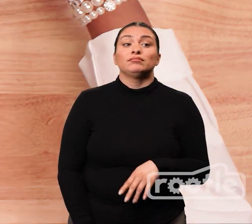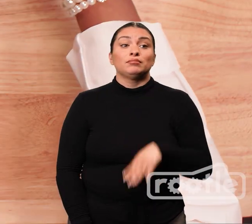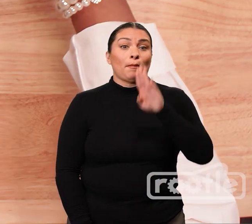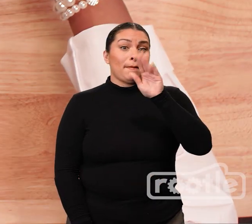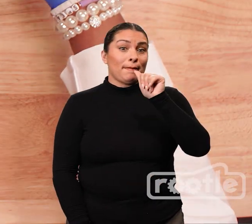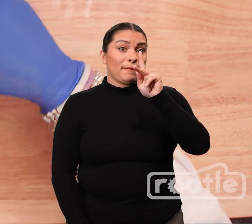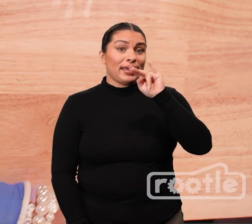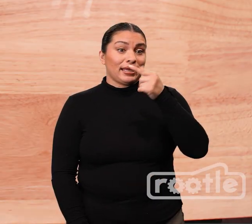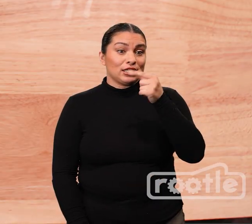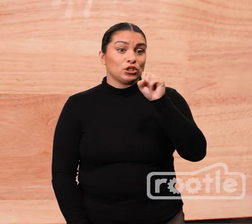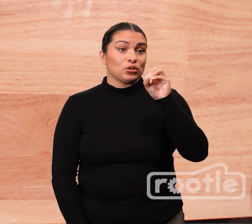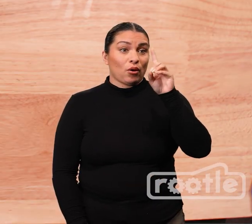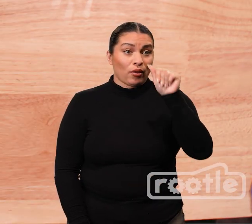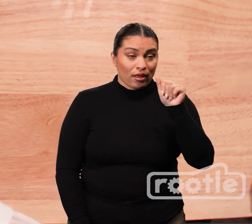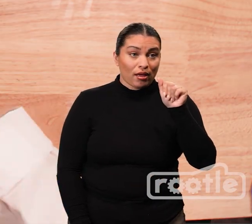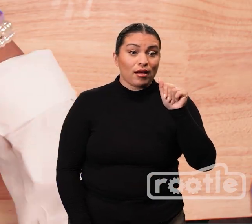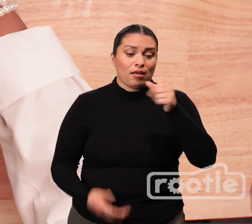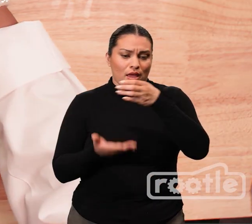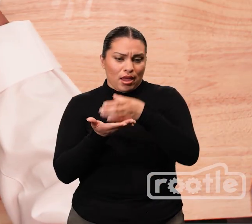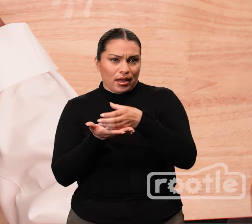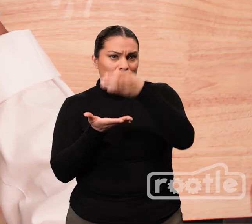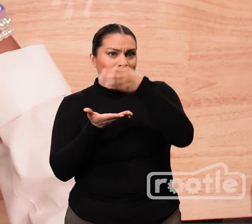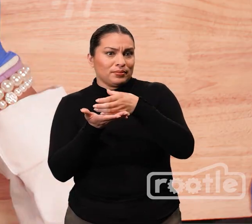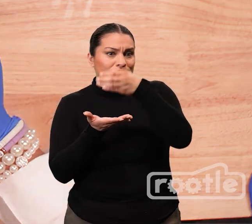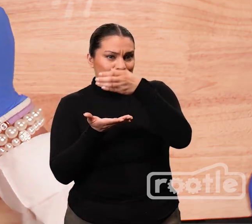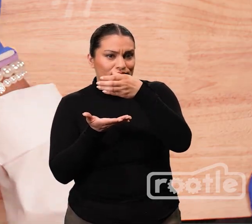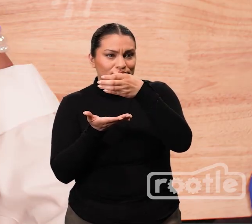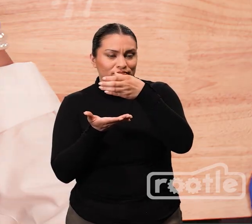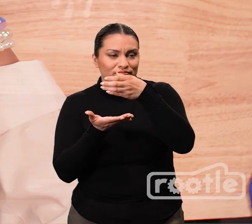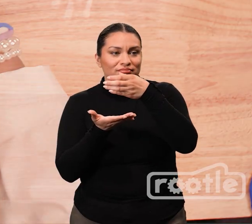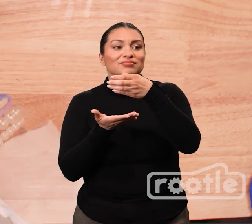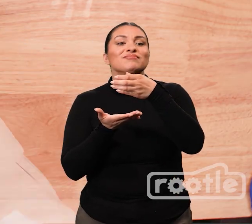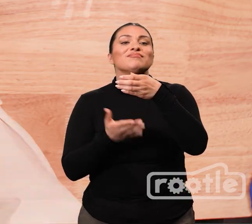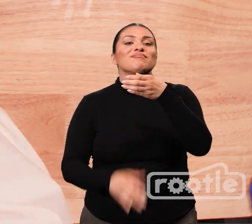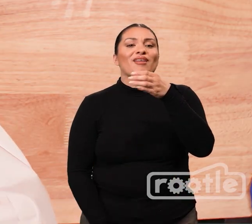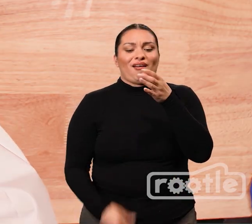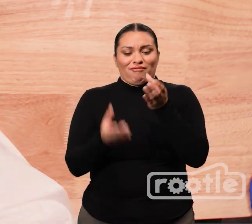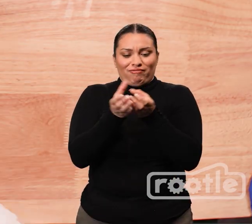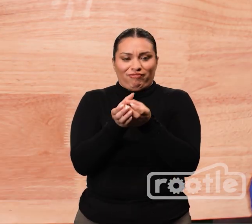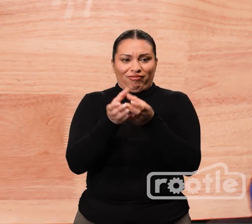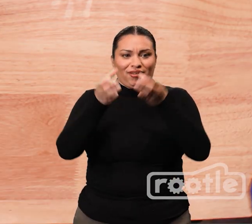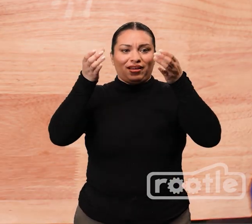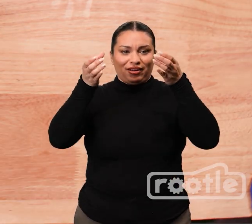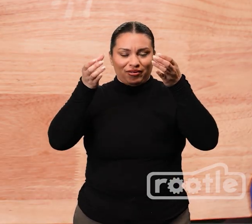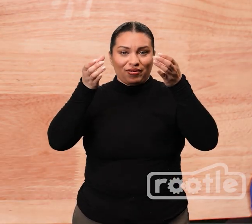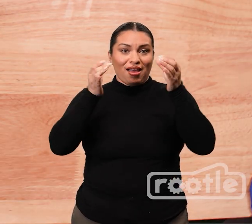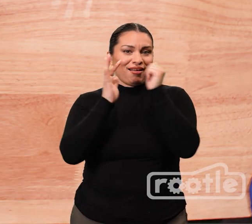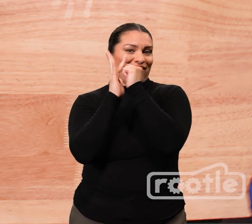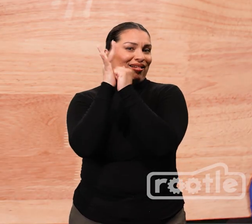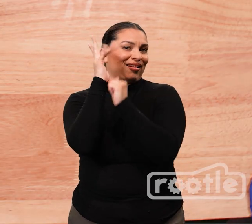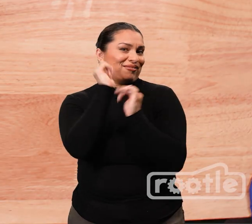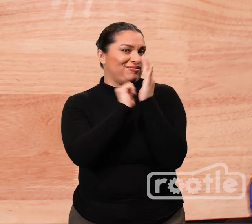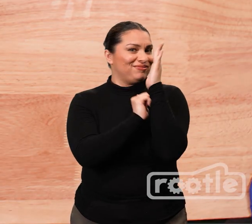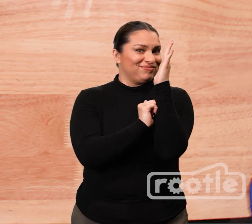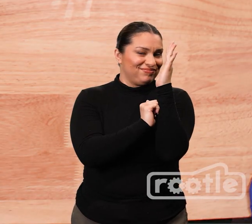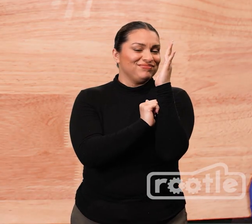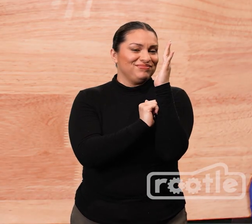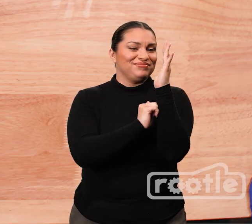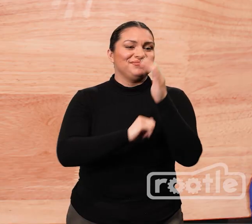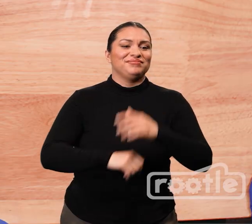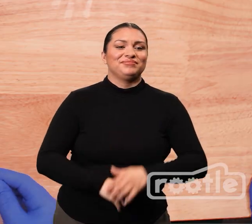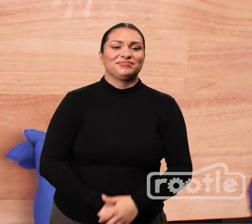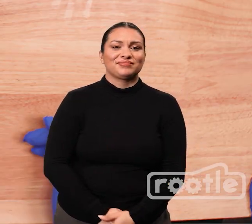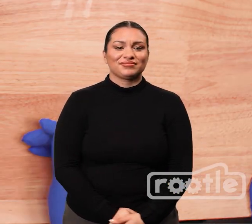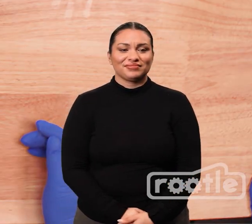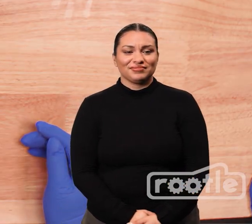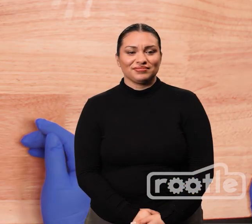baking soda, an empty beaker, a funnel, and of course, last but not least, a